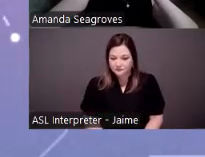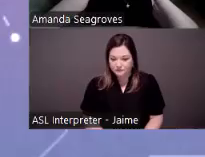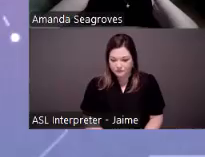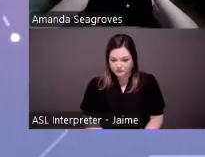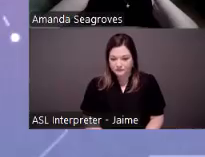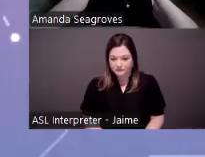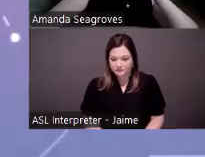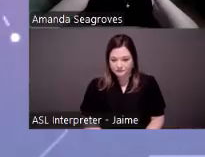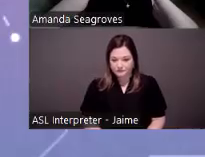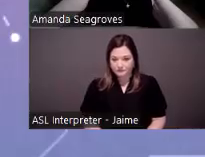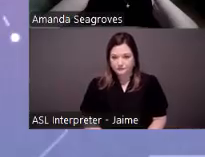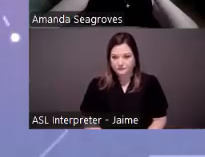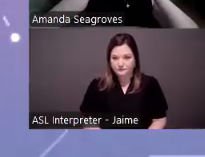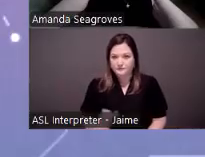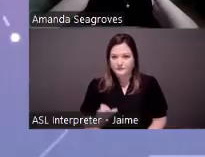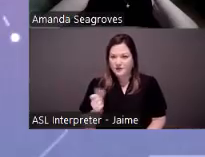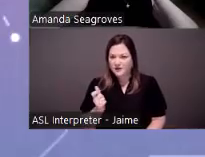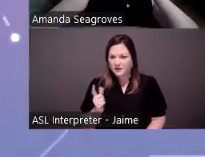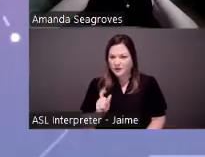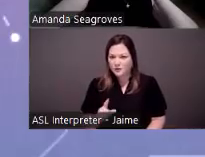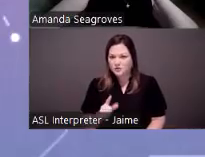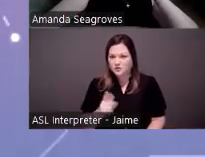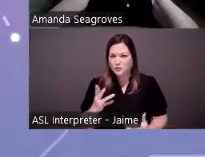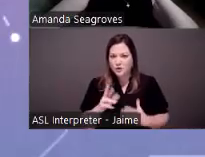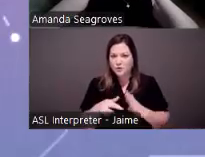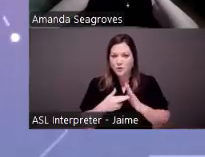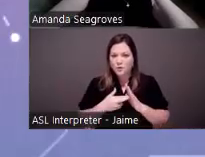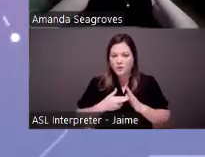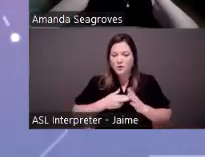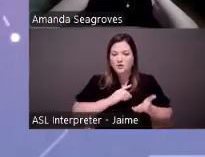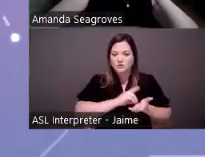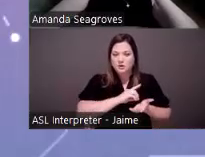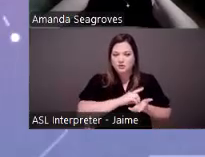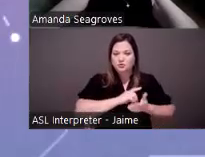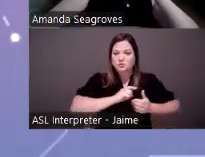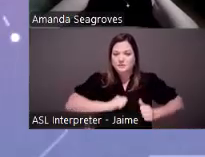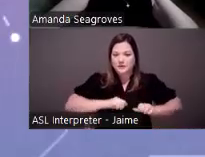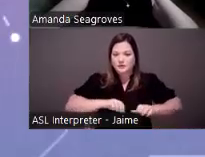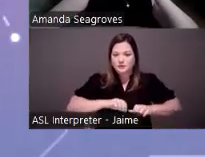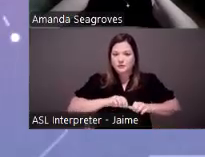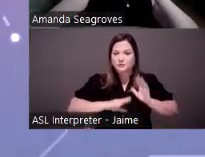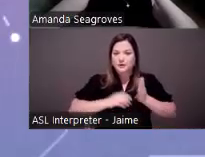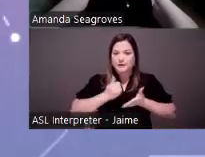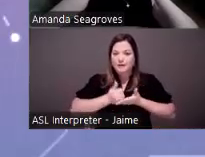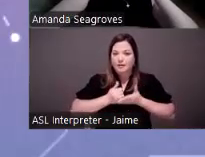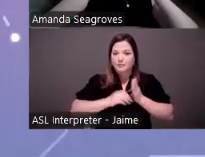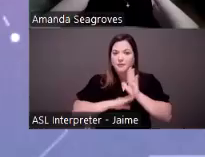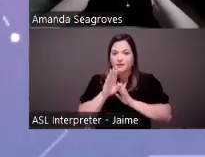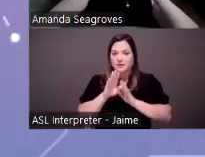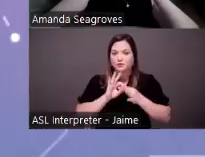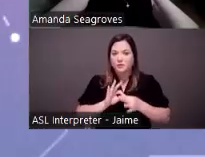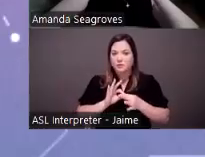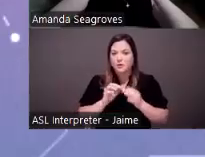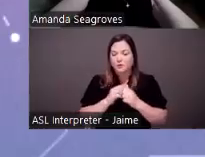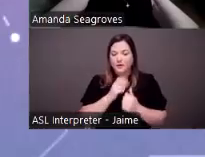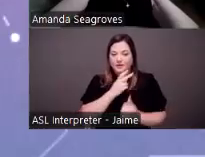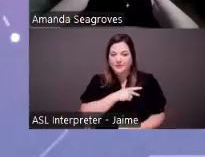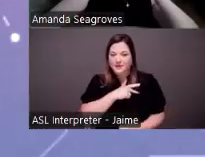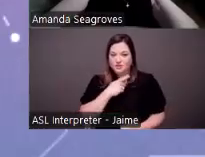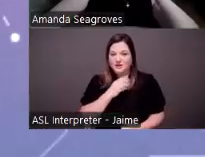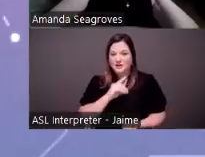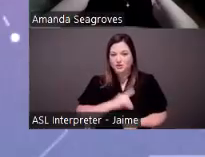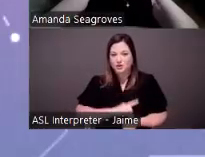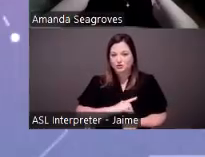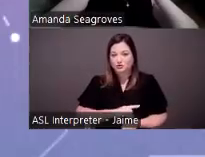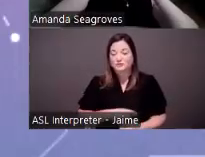Thank you. Another question. What role can caregivers play in helping build rapport with patients and doctors? I love this question. This is actually